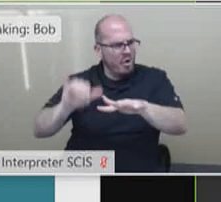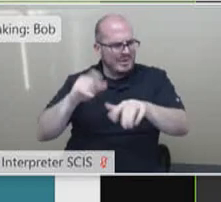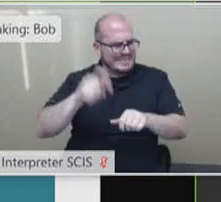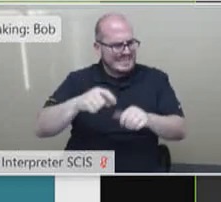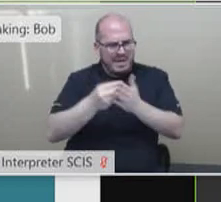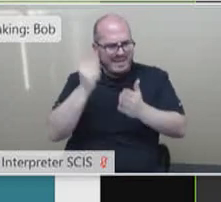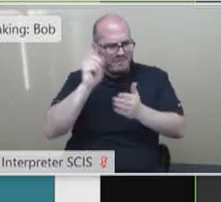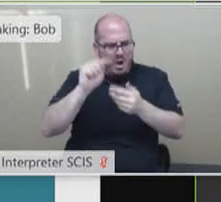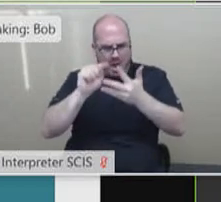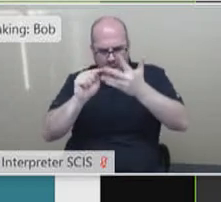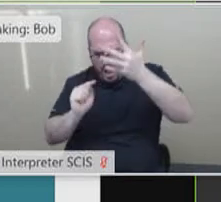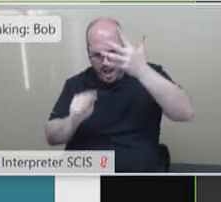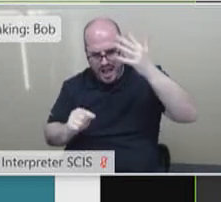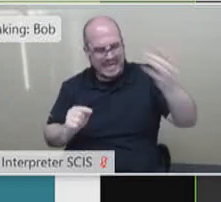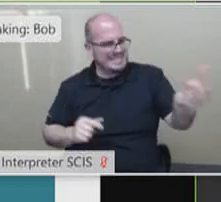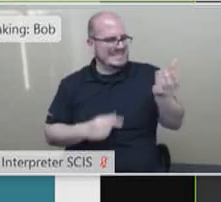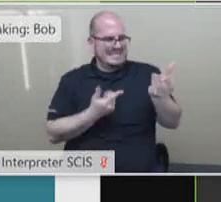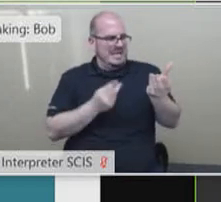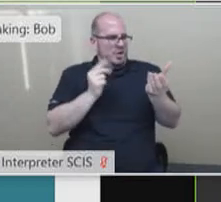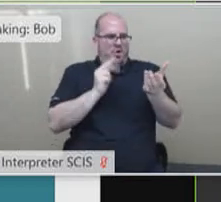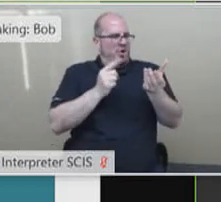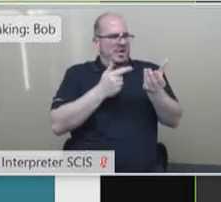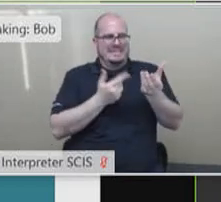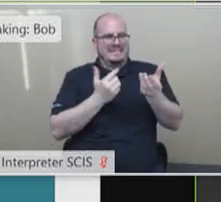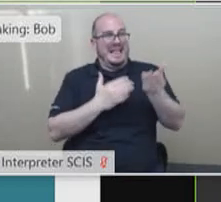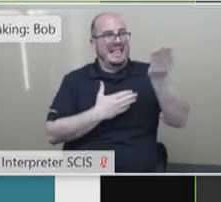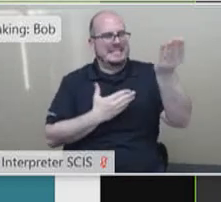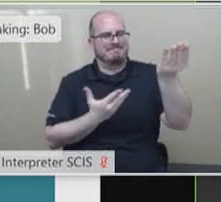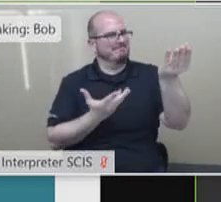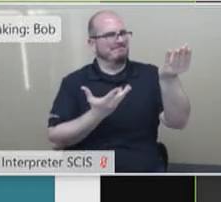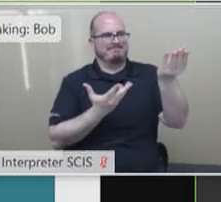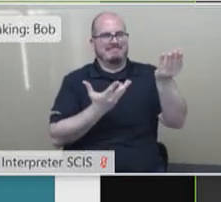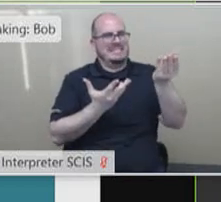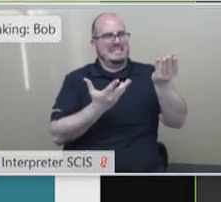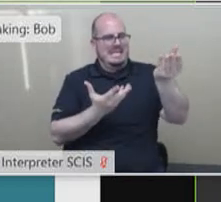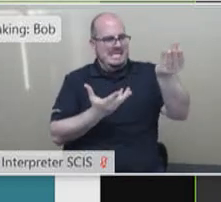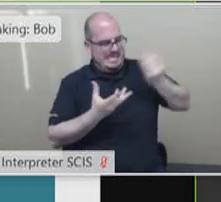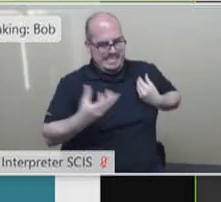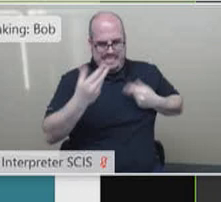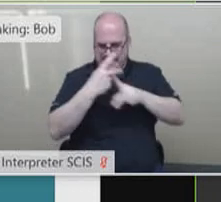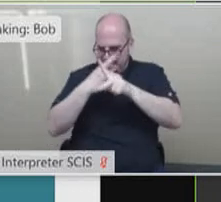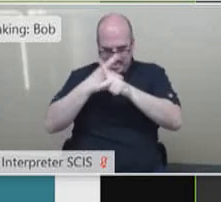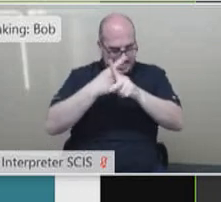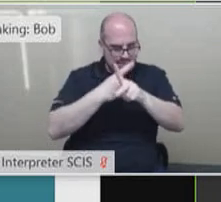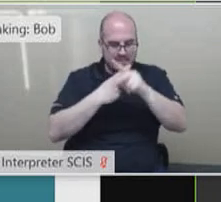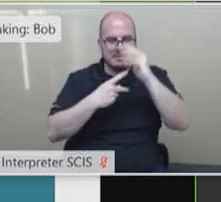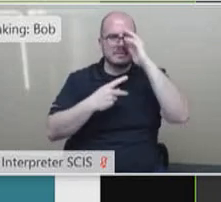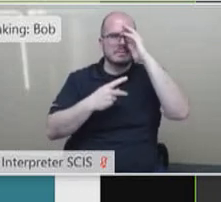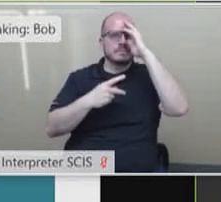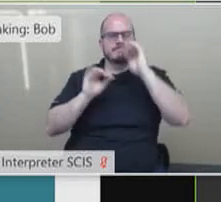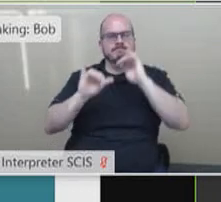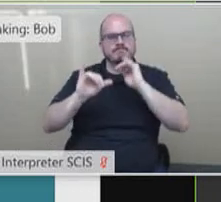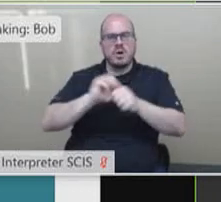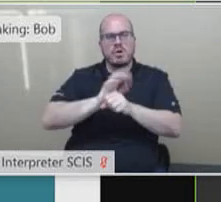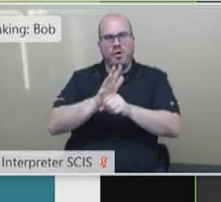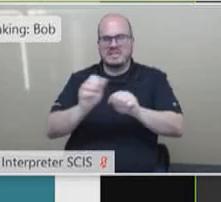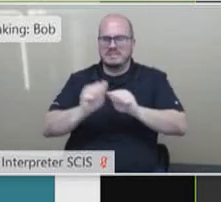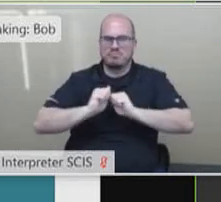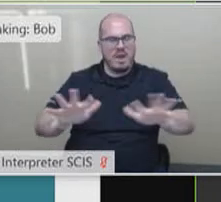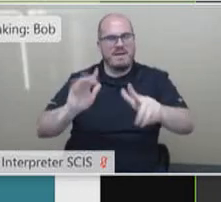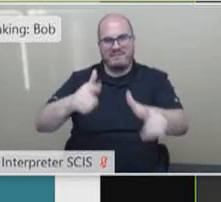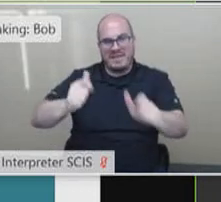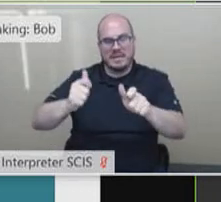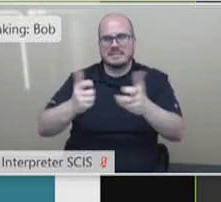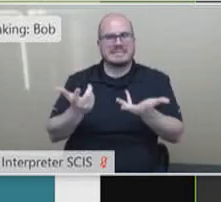And we were getting ready to present the budget for public input. Due to the speed at which this crisis escalated, we did not have the